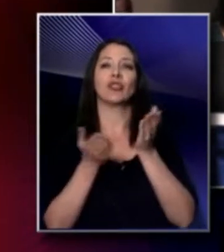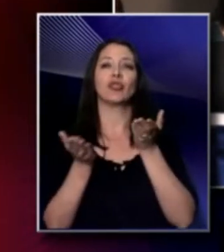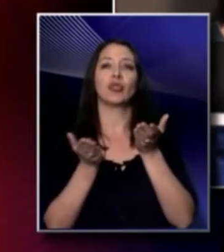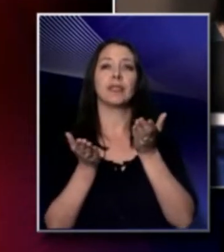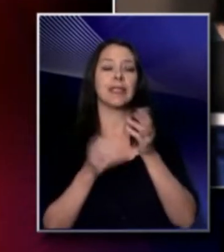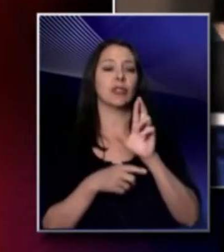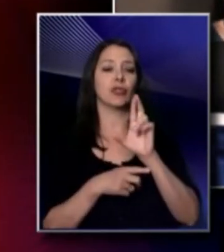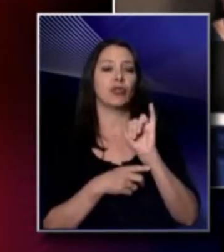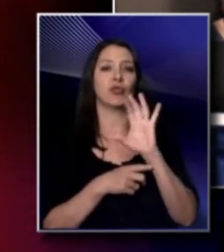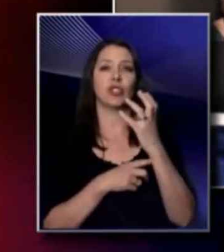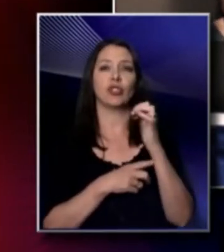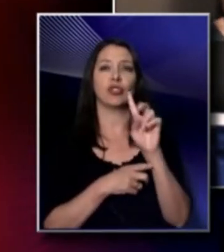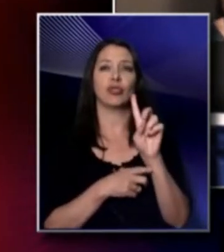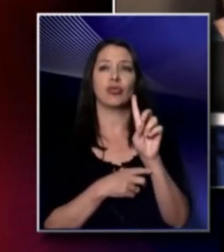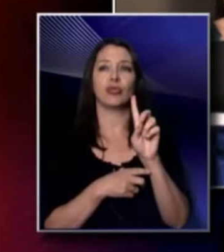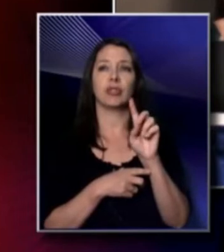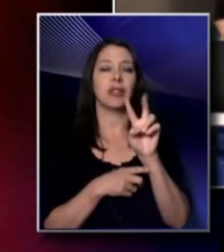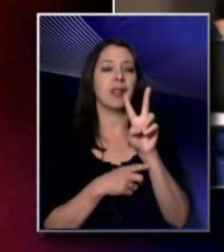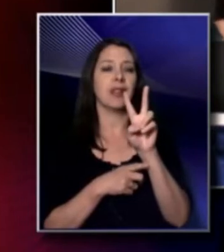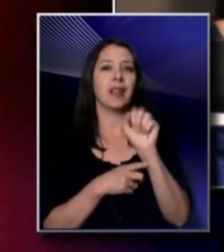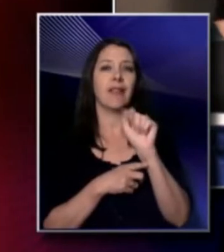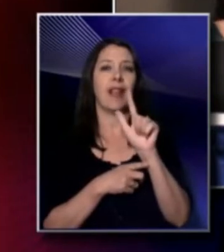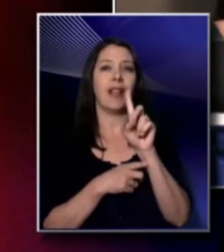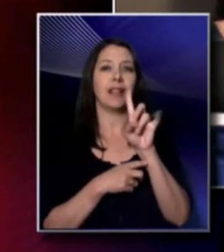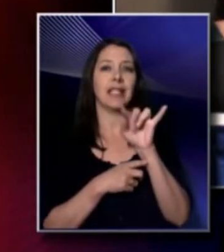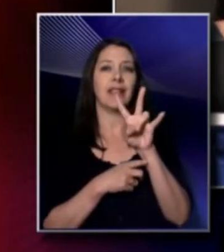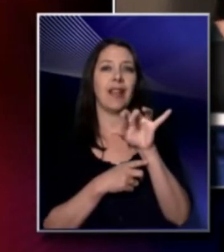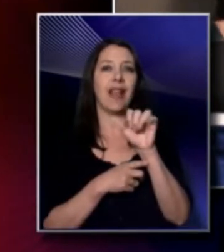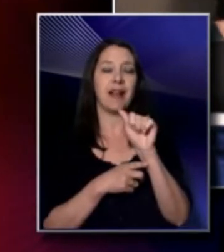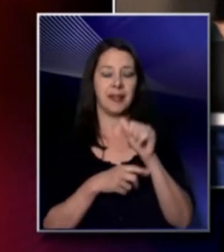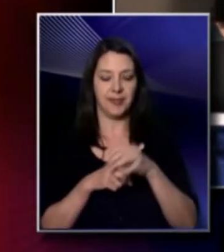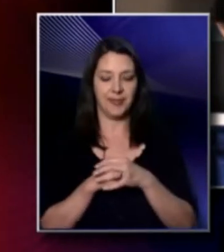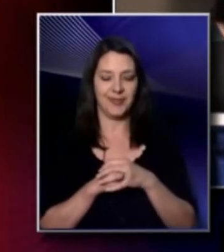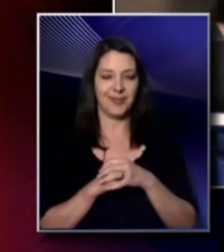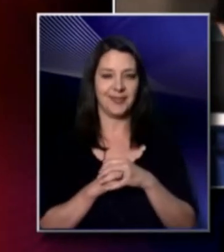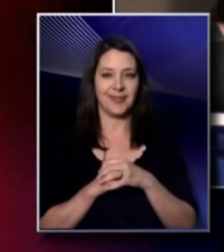Richard Valdivia.